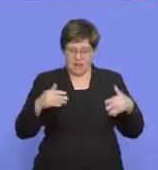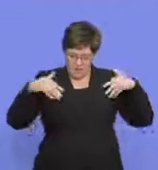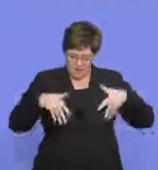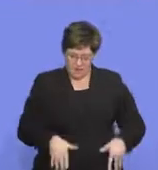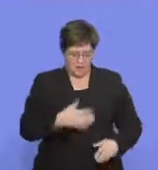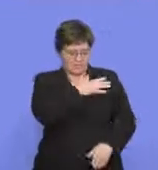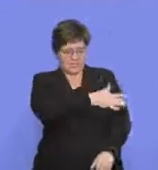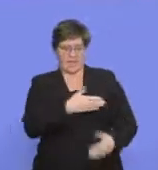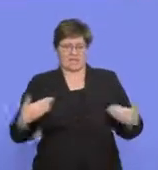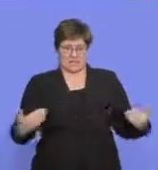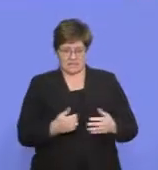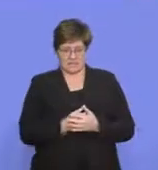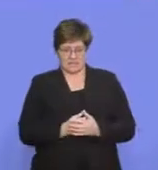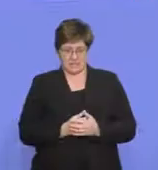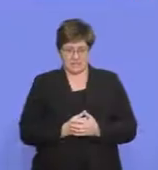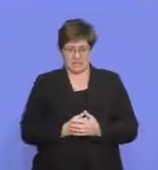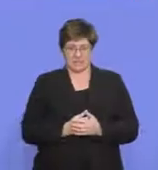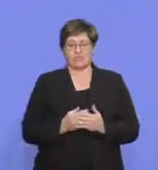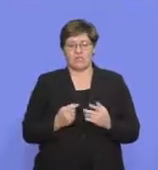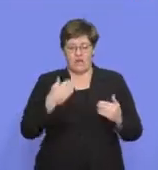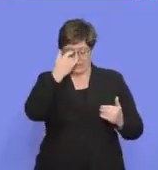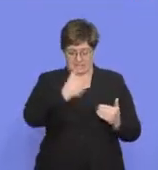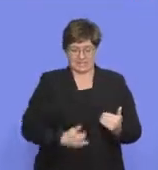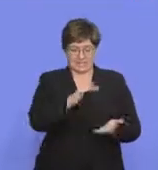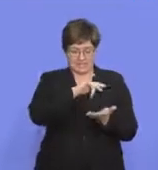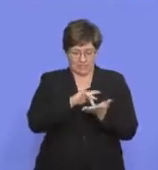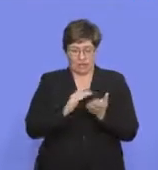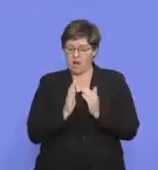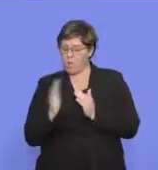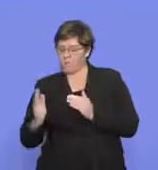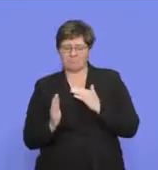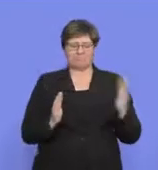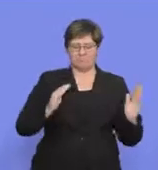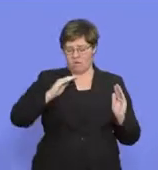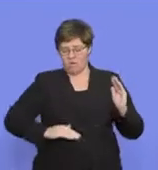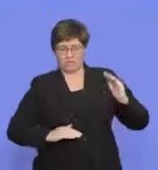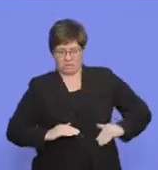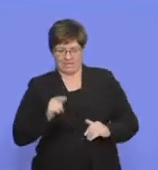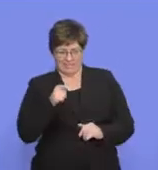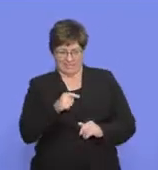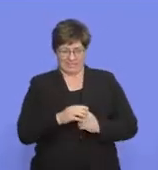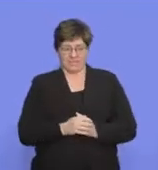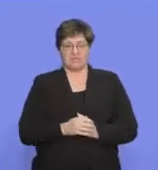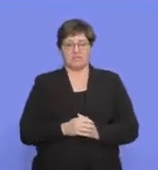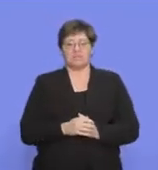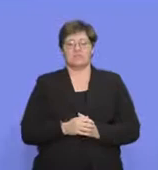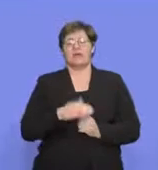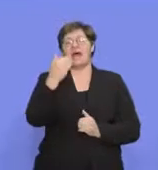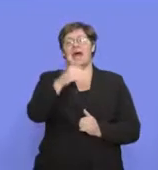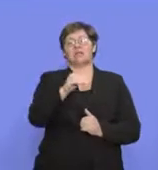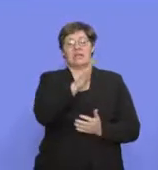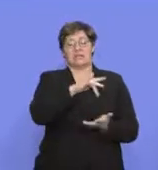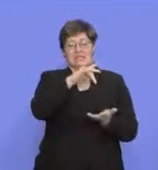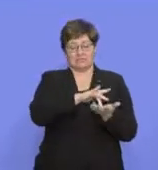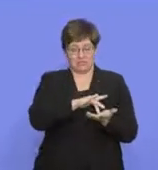the sides, peripheral, away from the central nervous system, right? So it's outside the central nervous